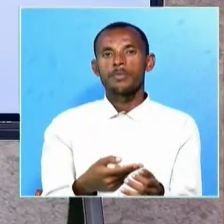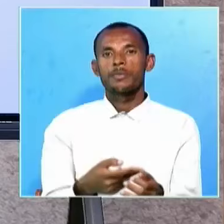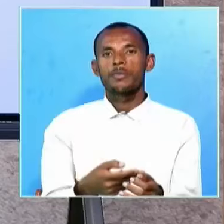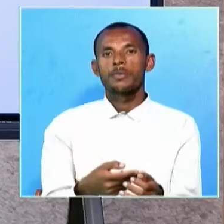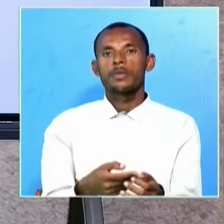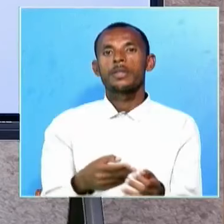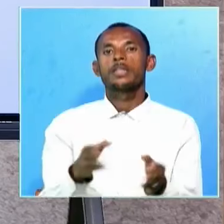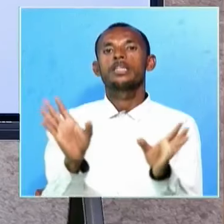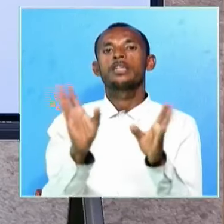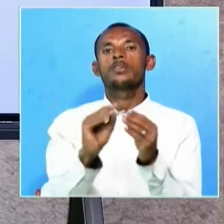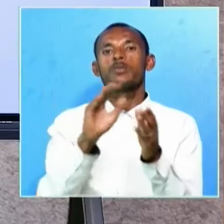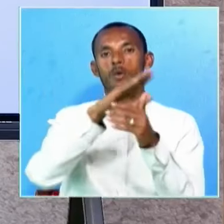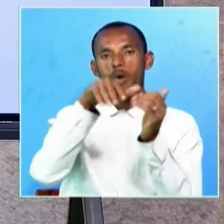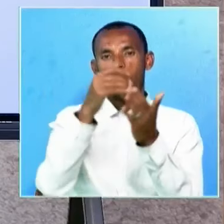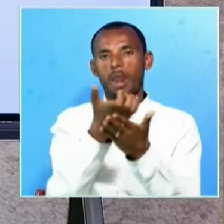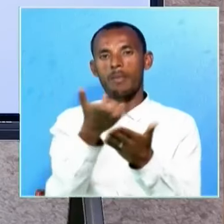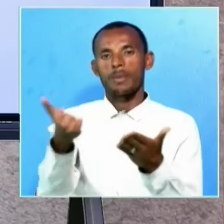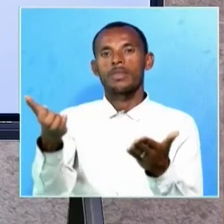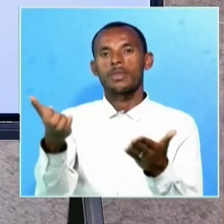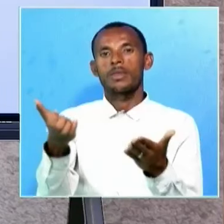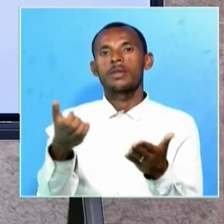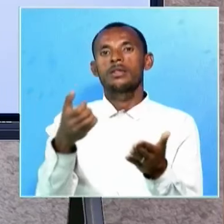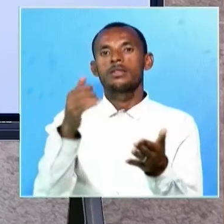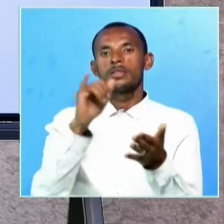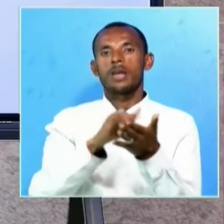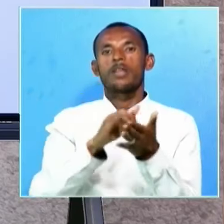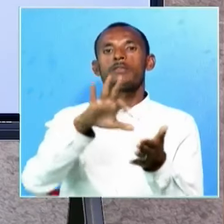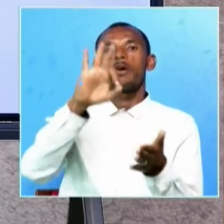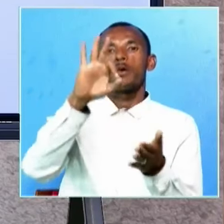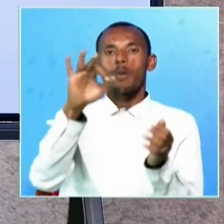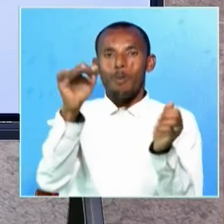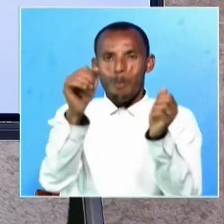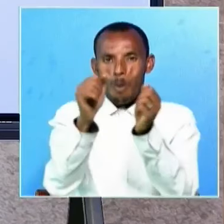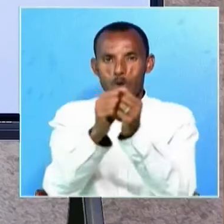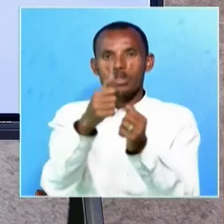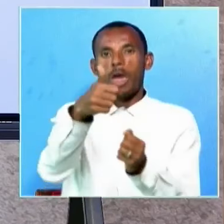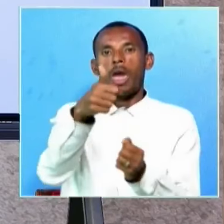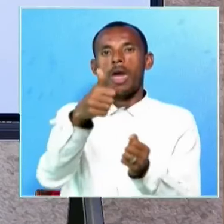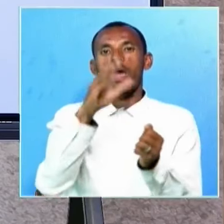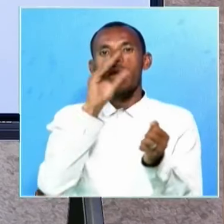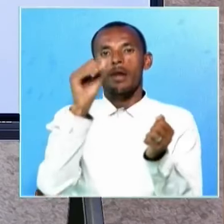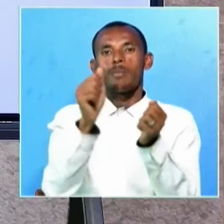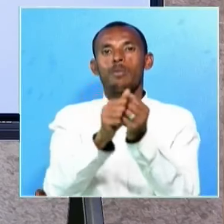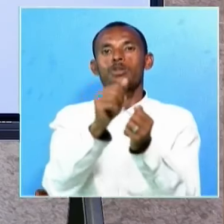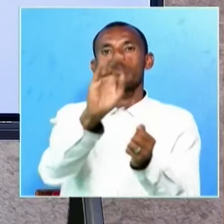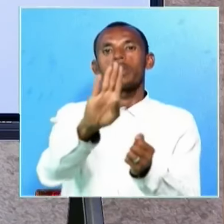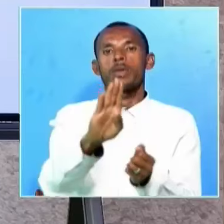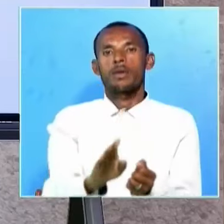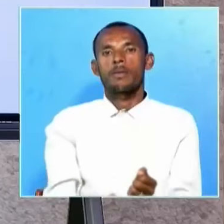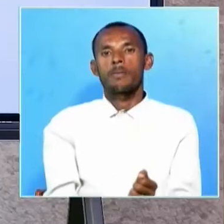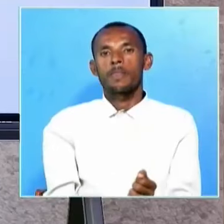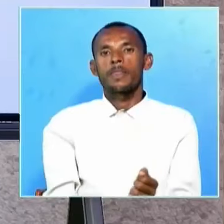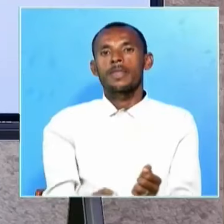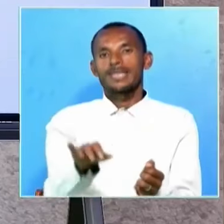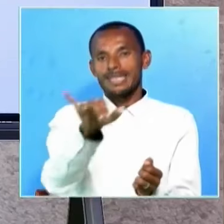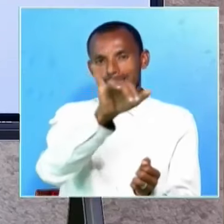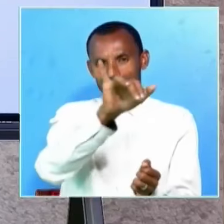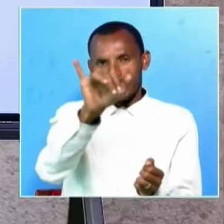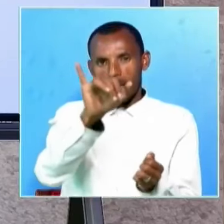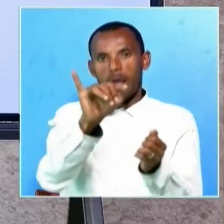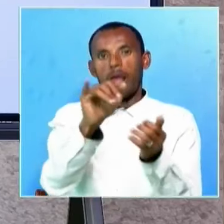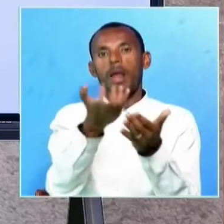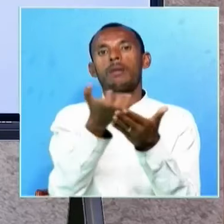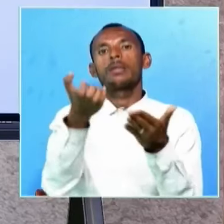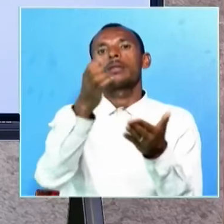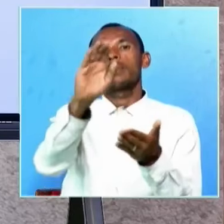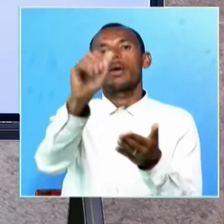the set of all elements that are found both in A and B. You take the common elements for both, it